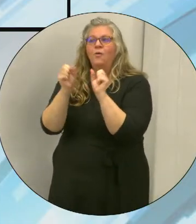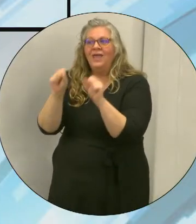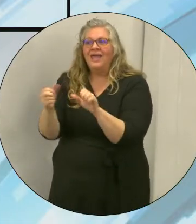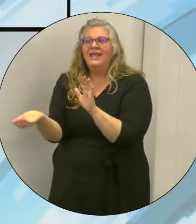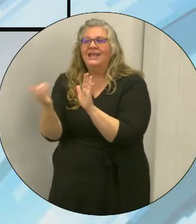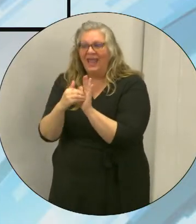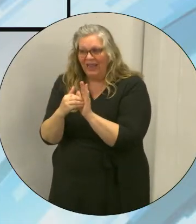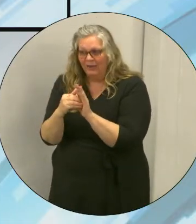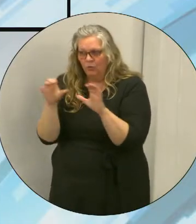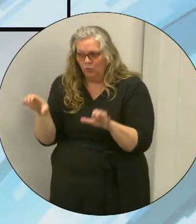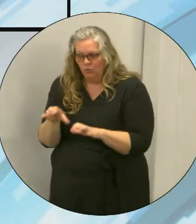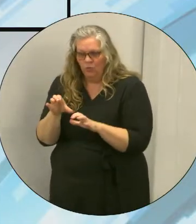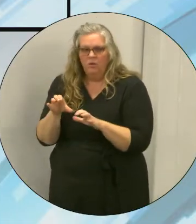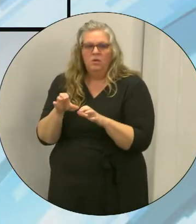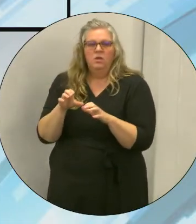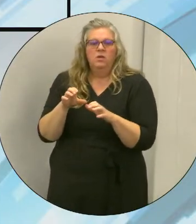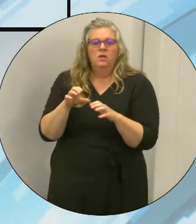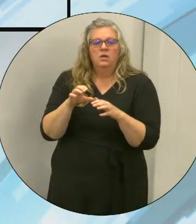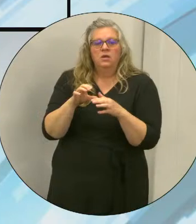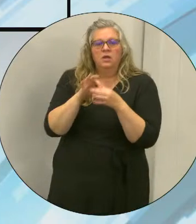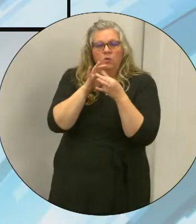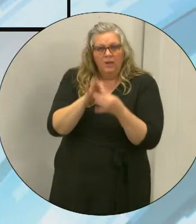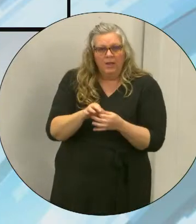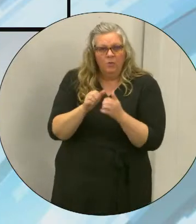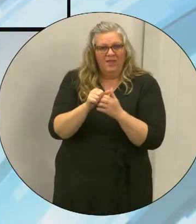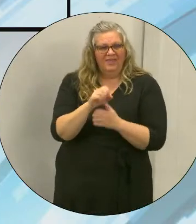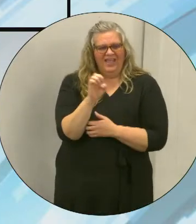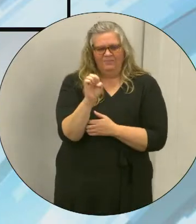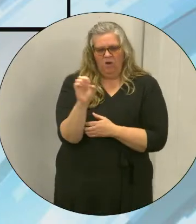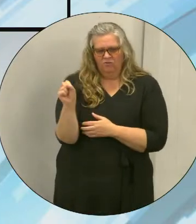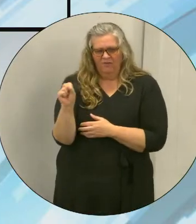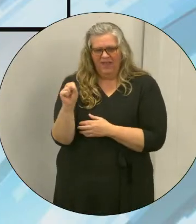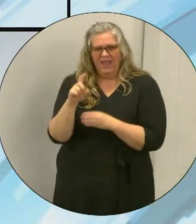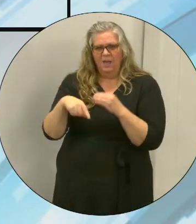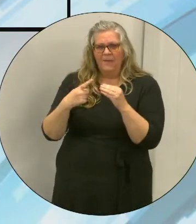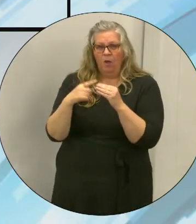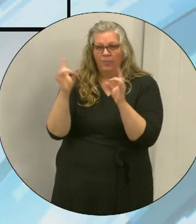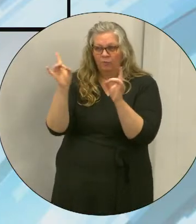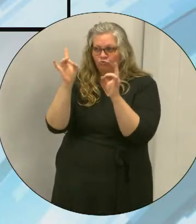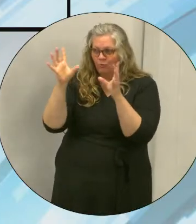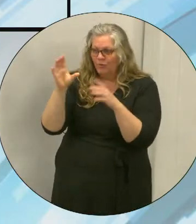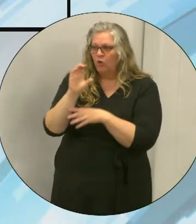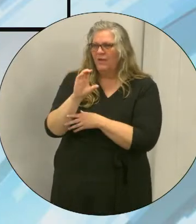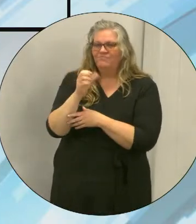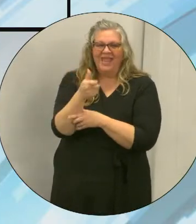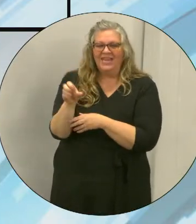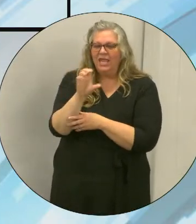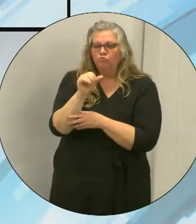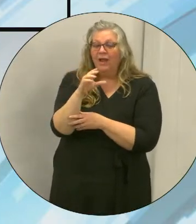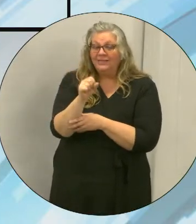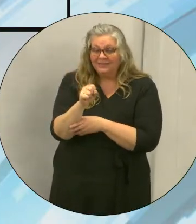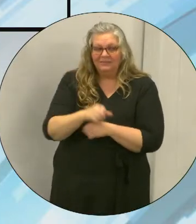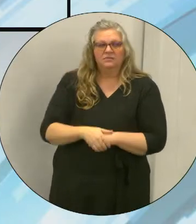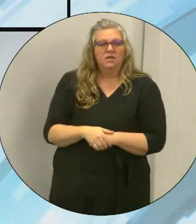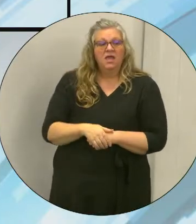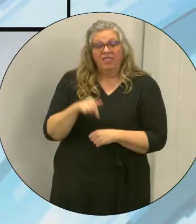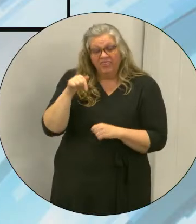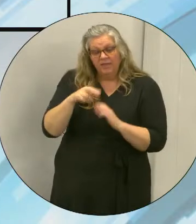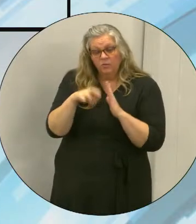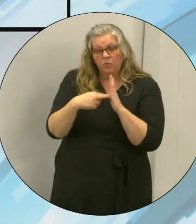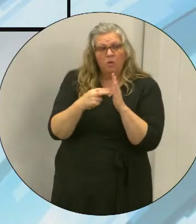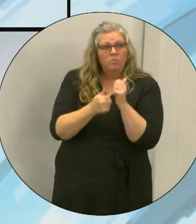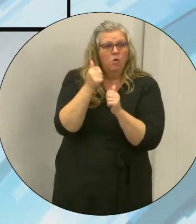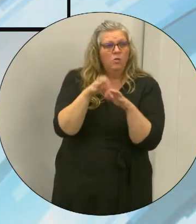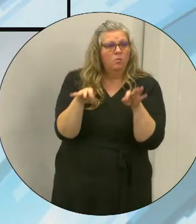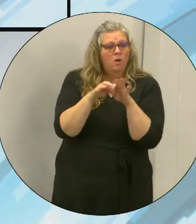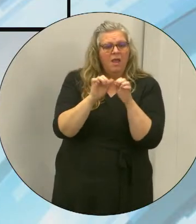in particular around Trustee Stafford's question around handling the crisis, which I think in this role is one of the most important things,